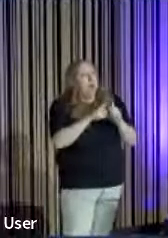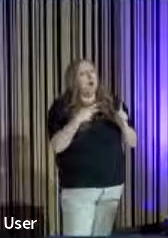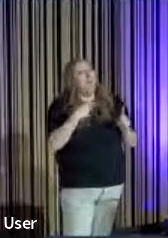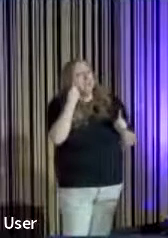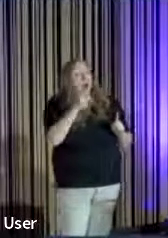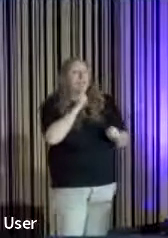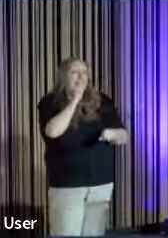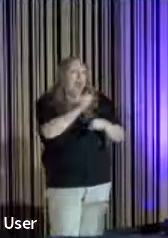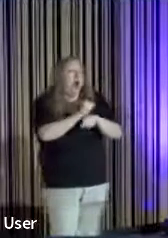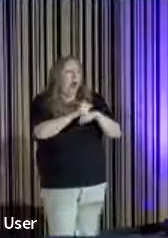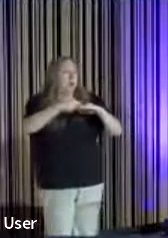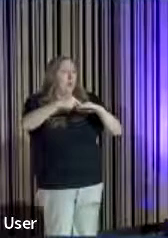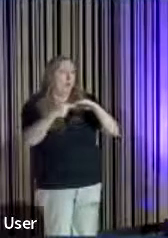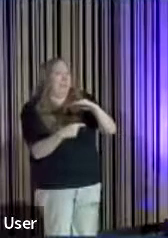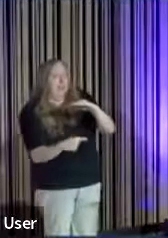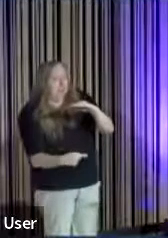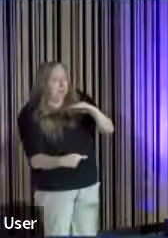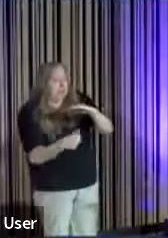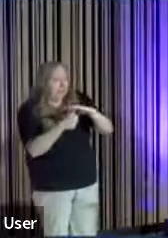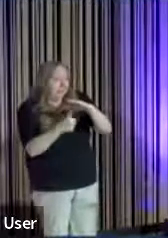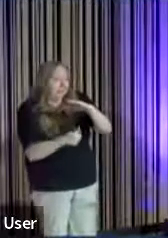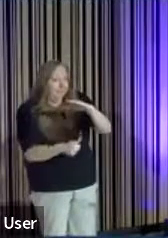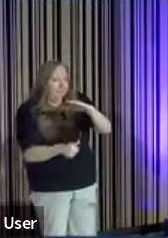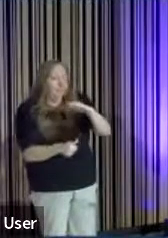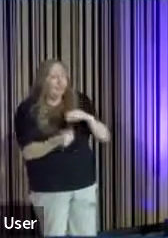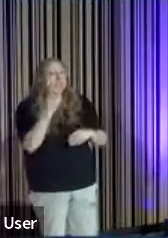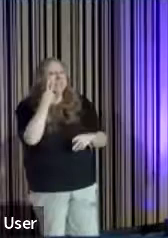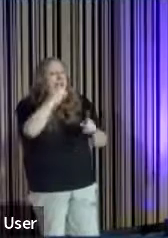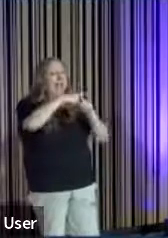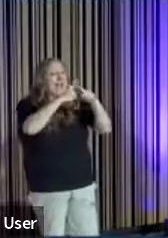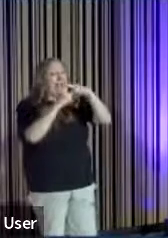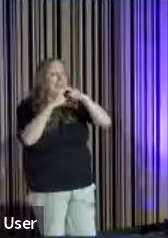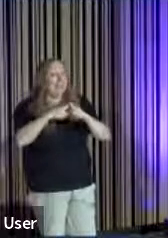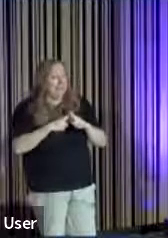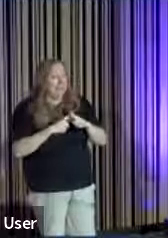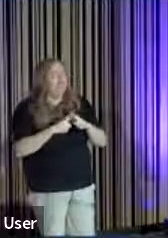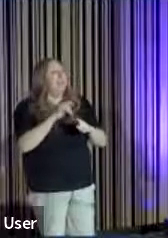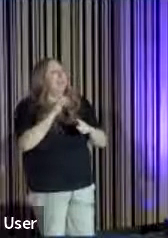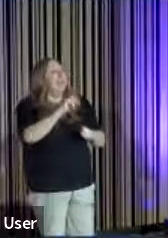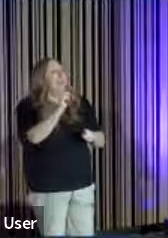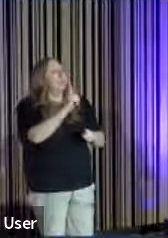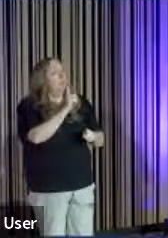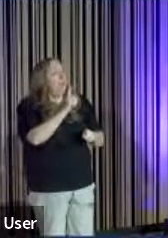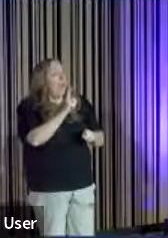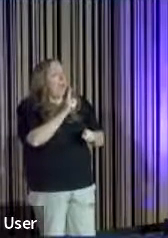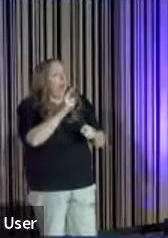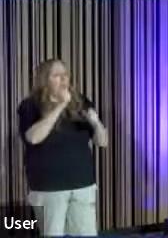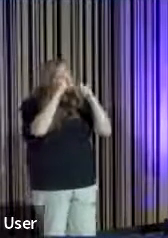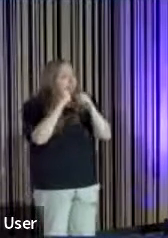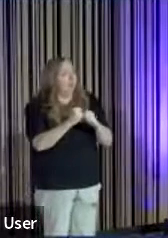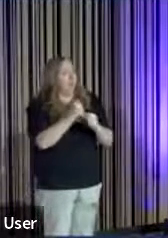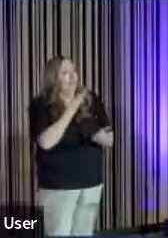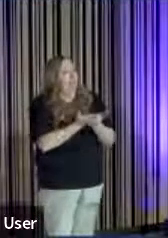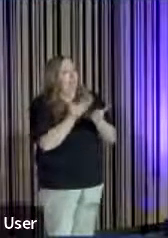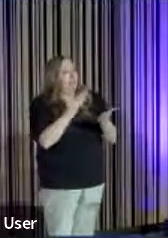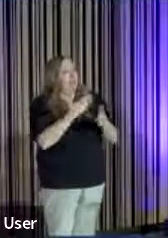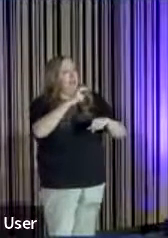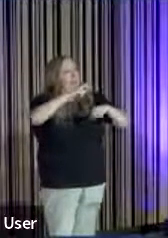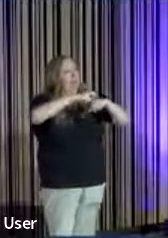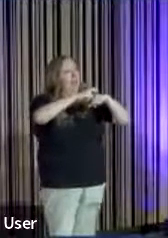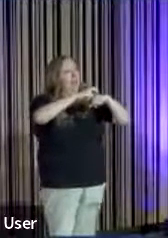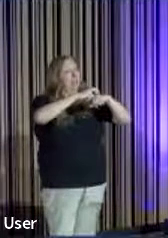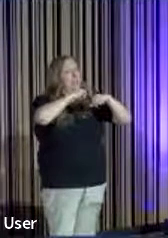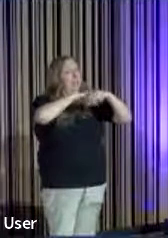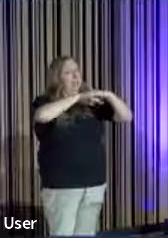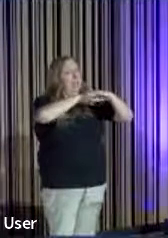And so did you see the X's come on here? A lot of those sites showed strong evidence of viruses sinking. That was the